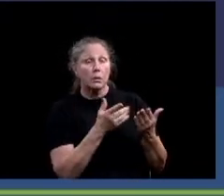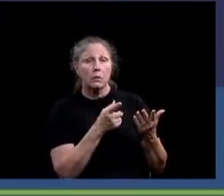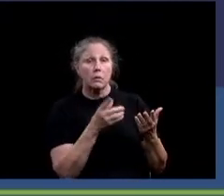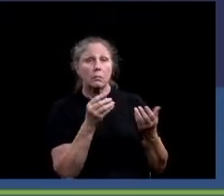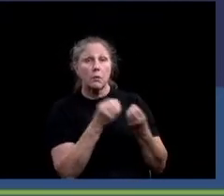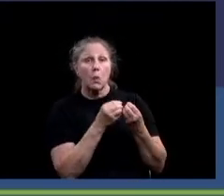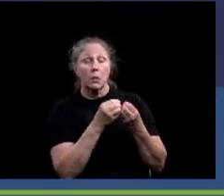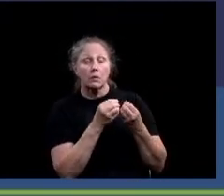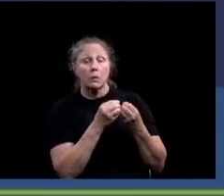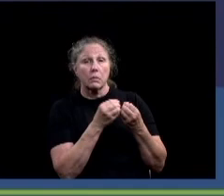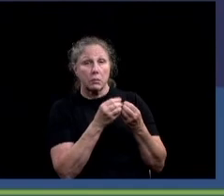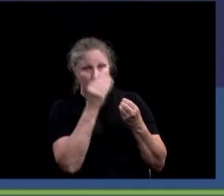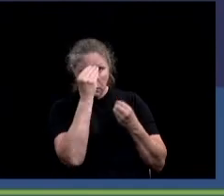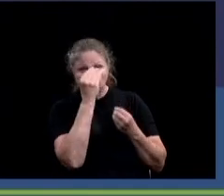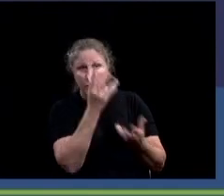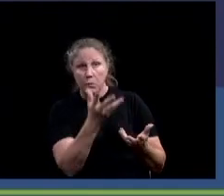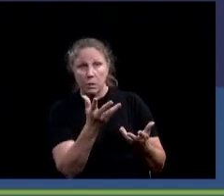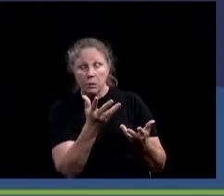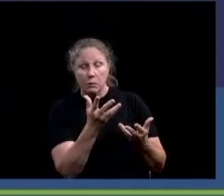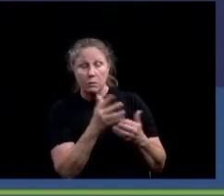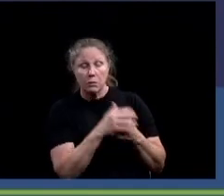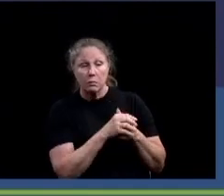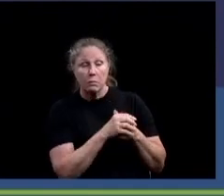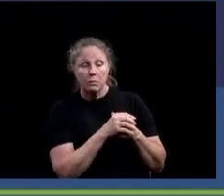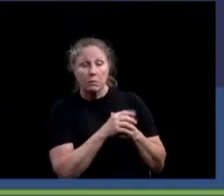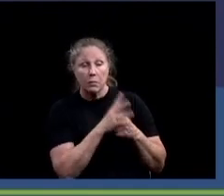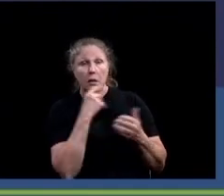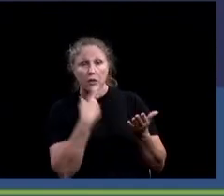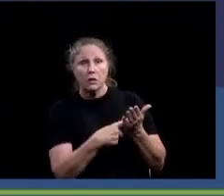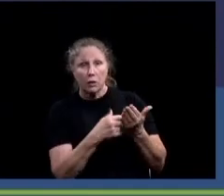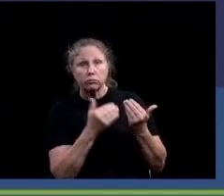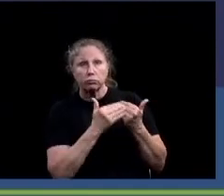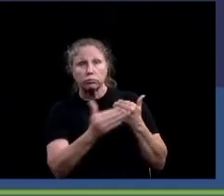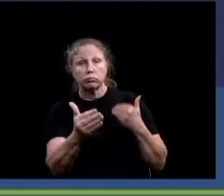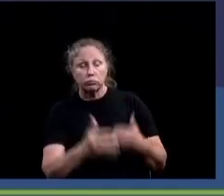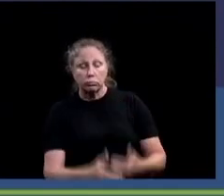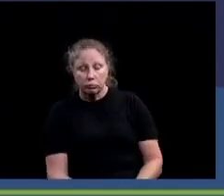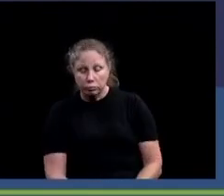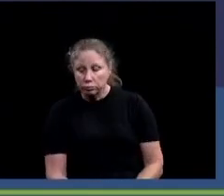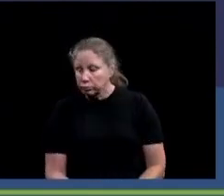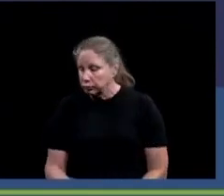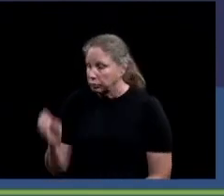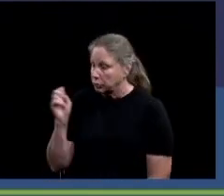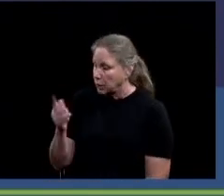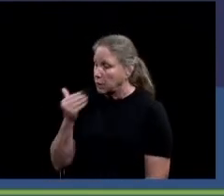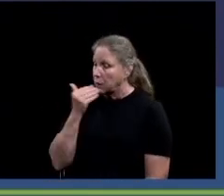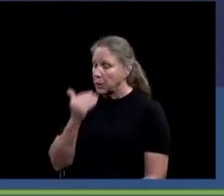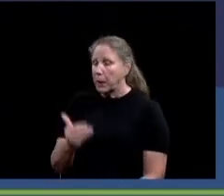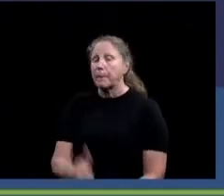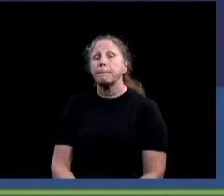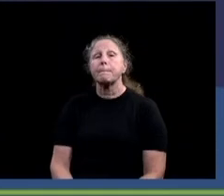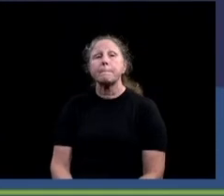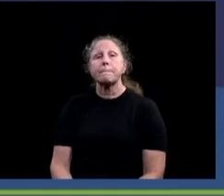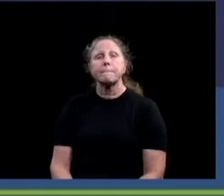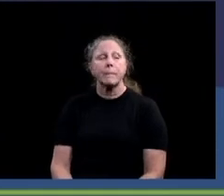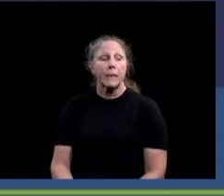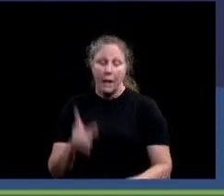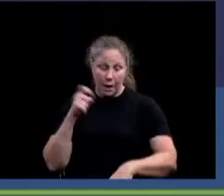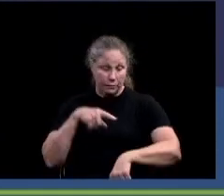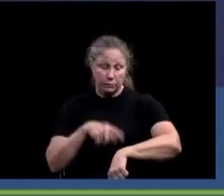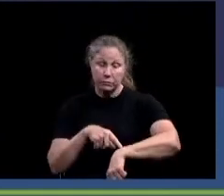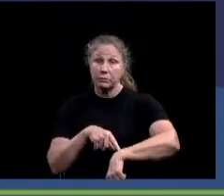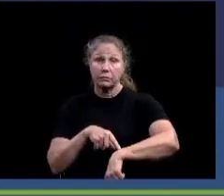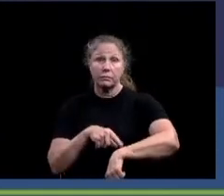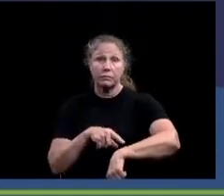and discussion moving forward. Okay, very good. We're going to have to skip the budget